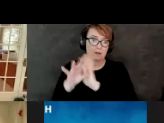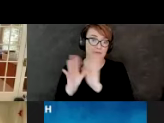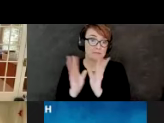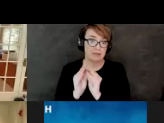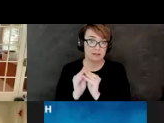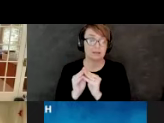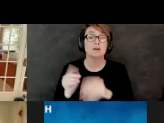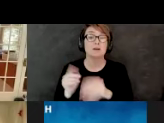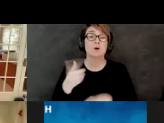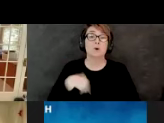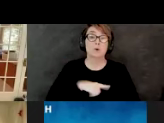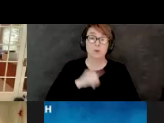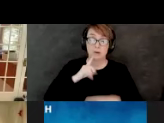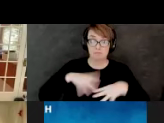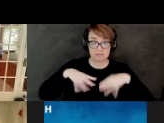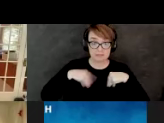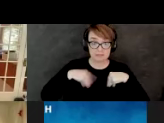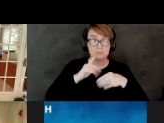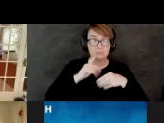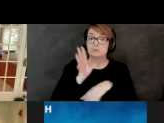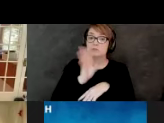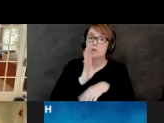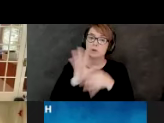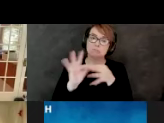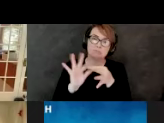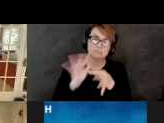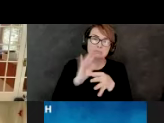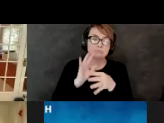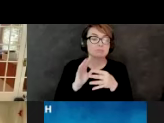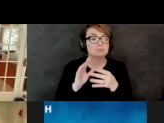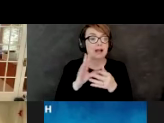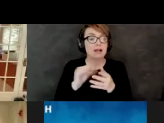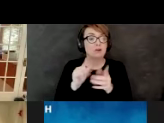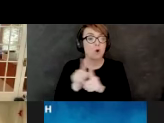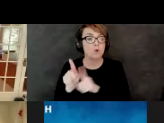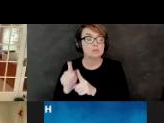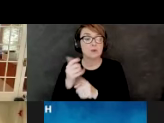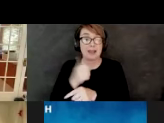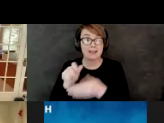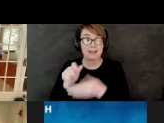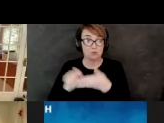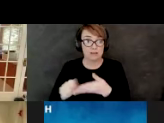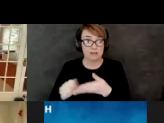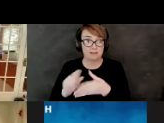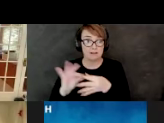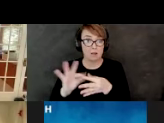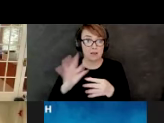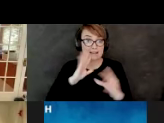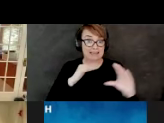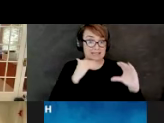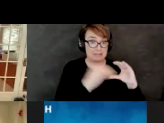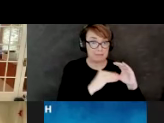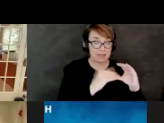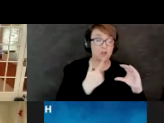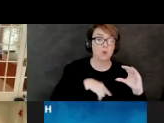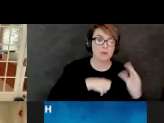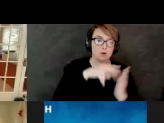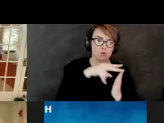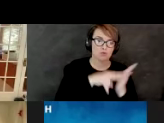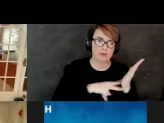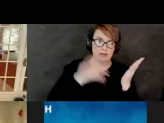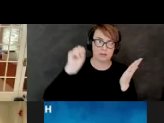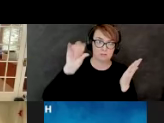verbal comment, and we will also read aloud written comment that has been emailed to our contacts,